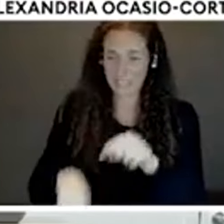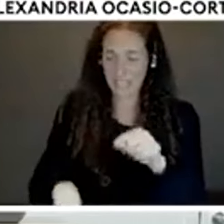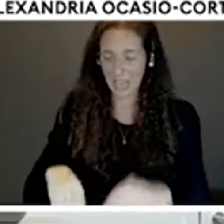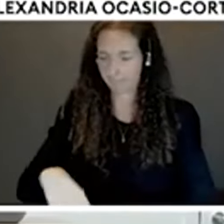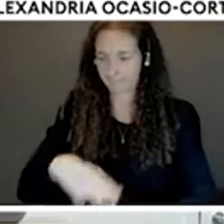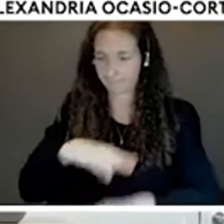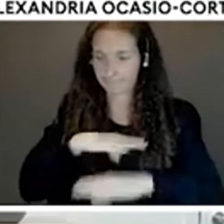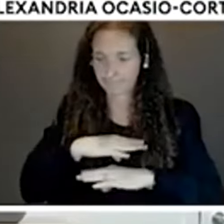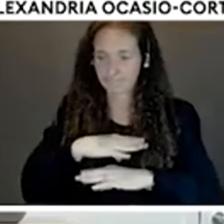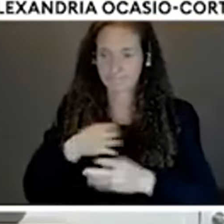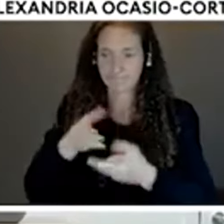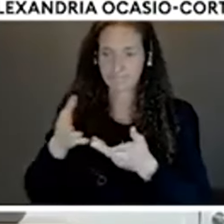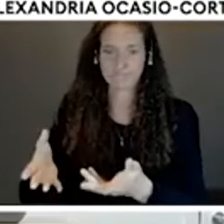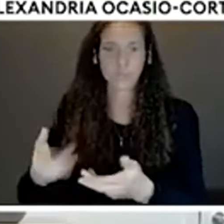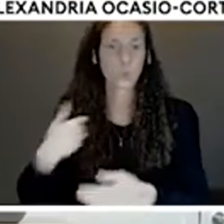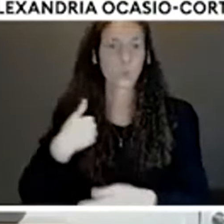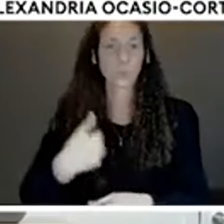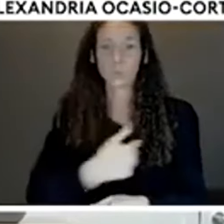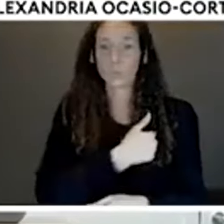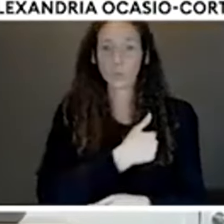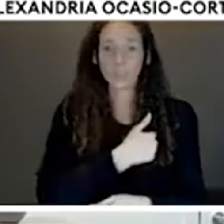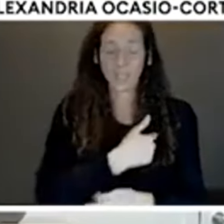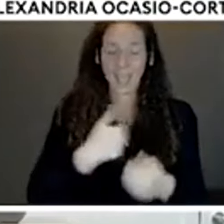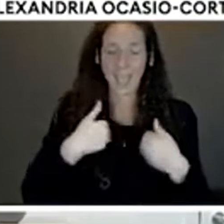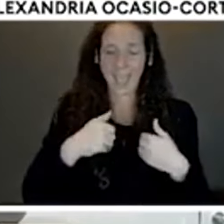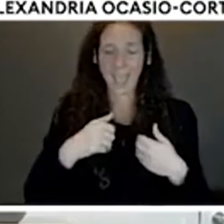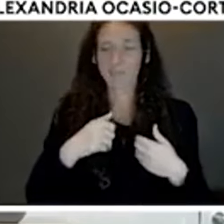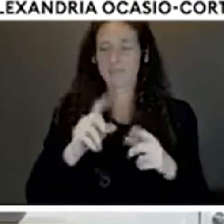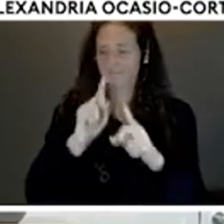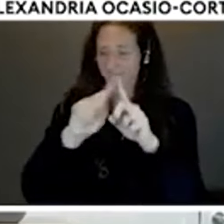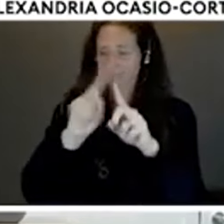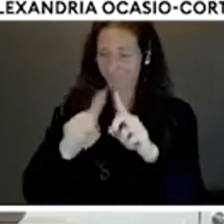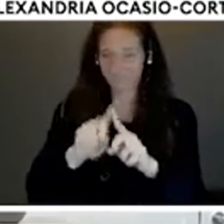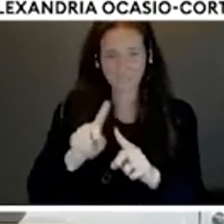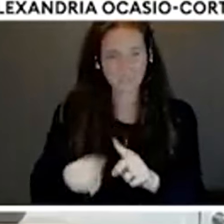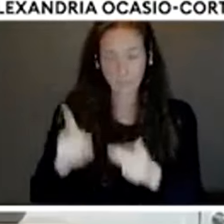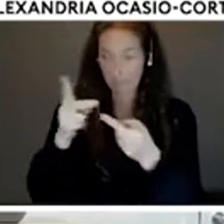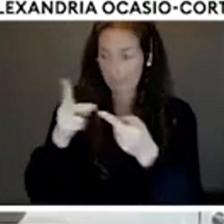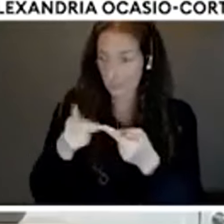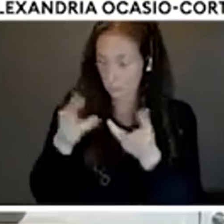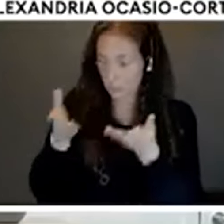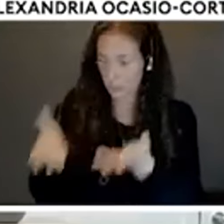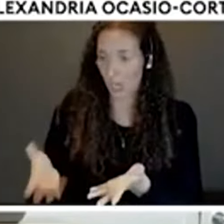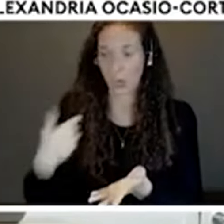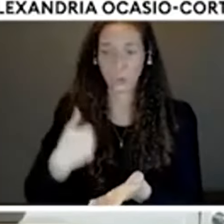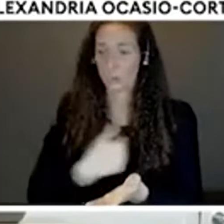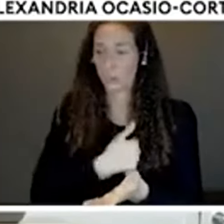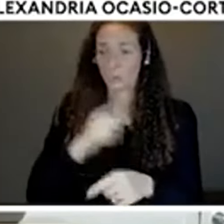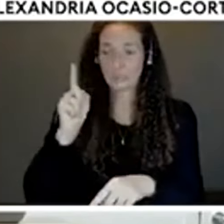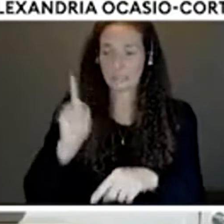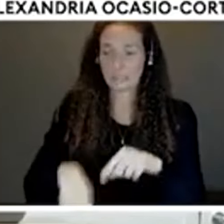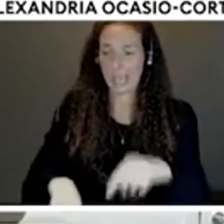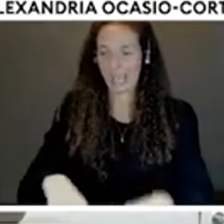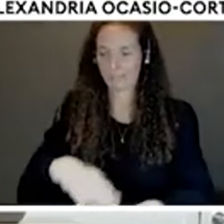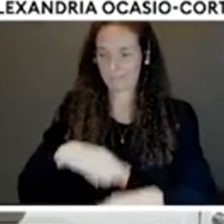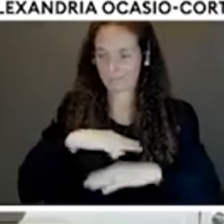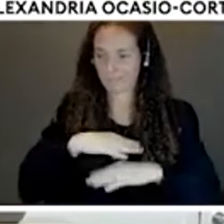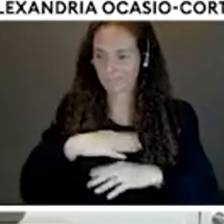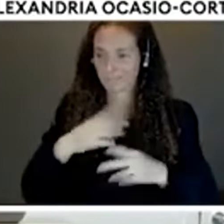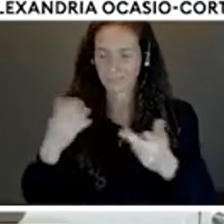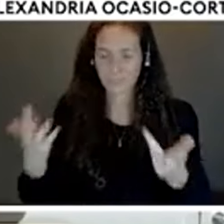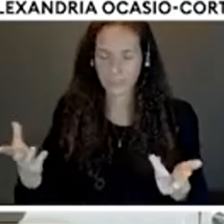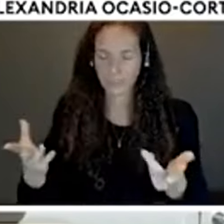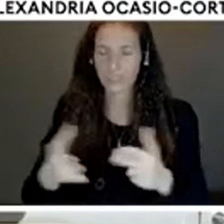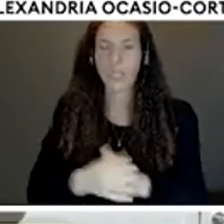positions that we can't even fill. So we're overfilling that in response to kind of a political football